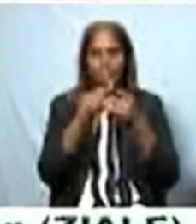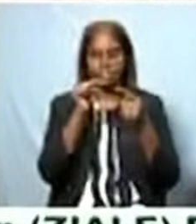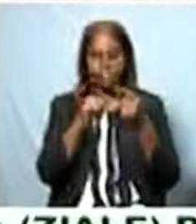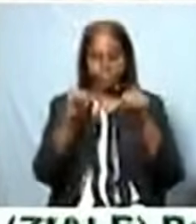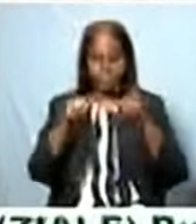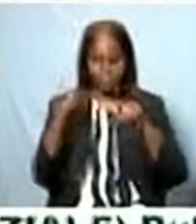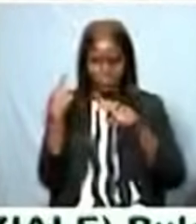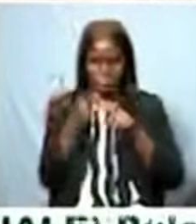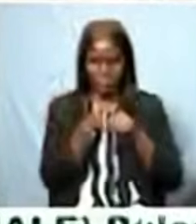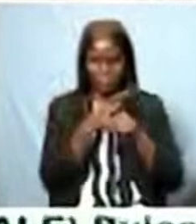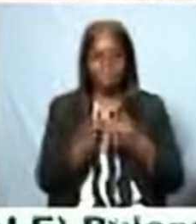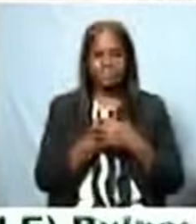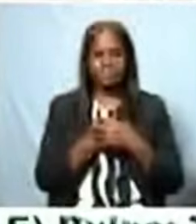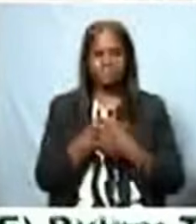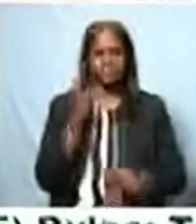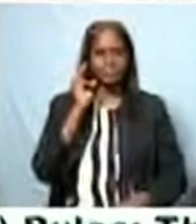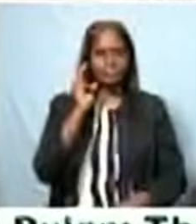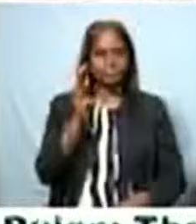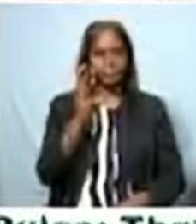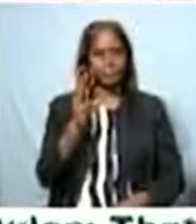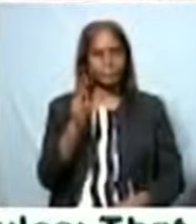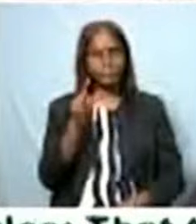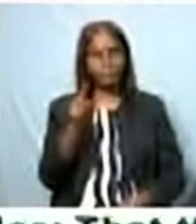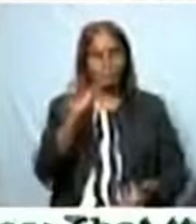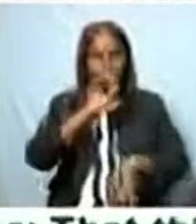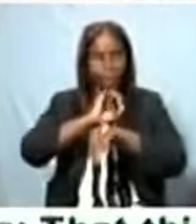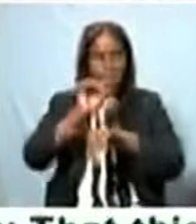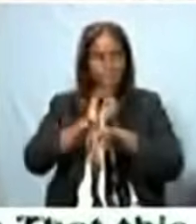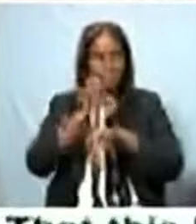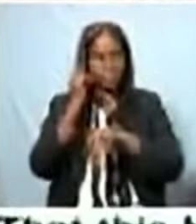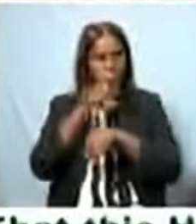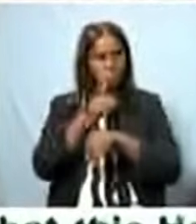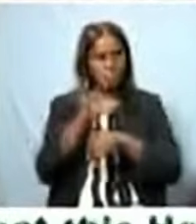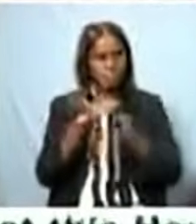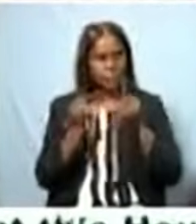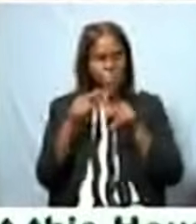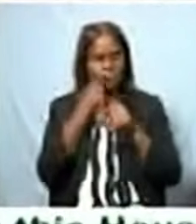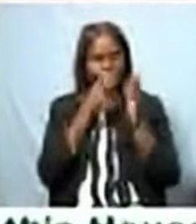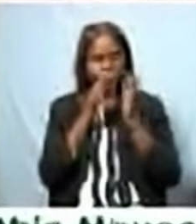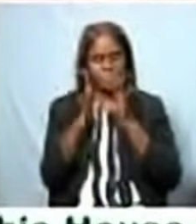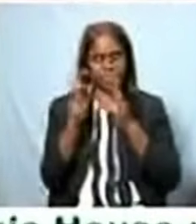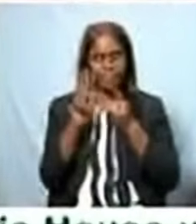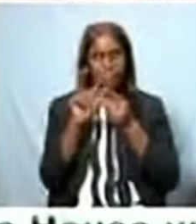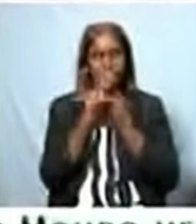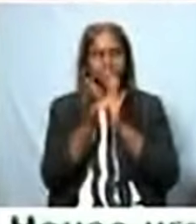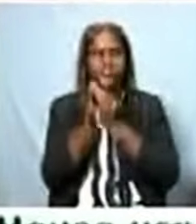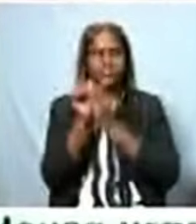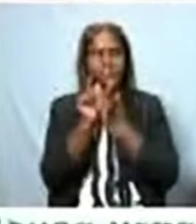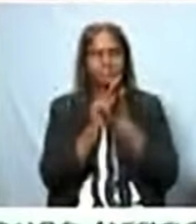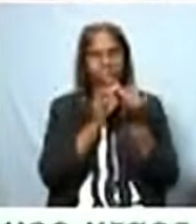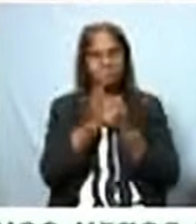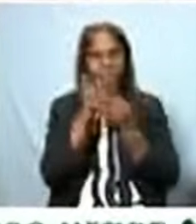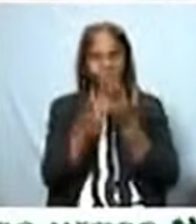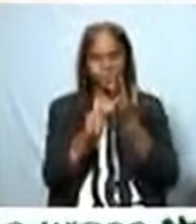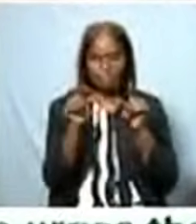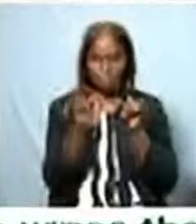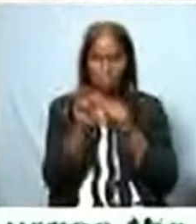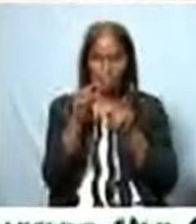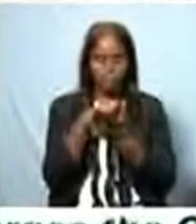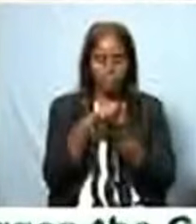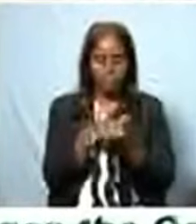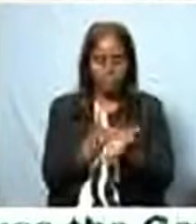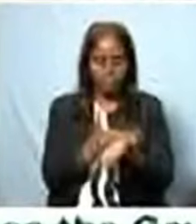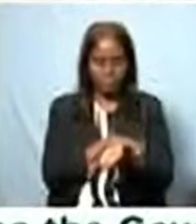House will provide an opportunity for those that desire to be lawyers through that particular